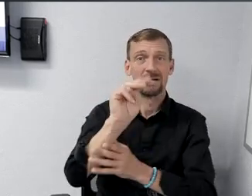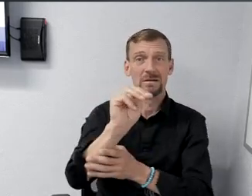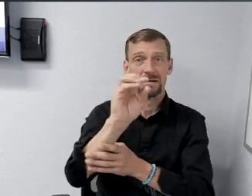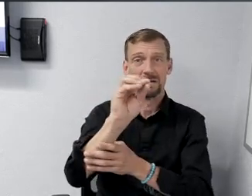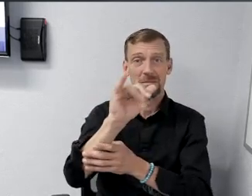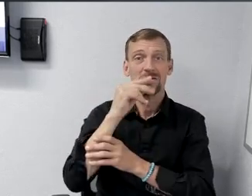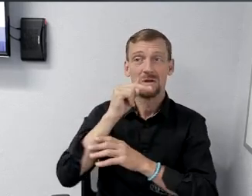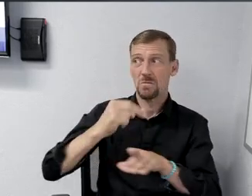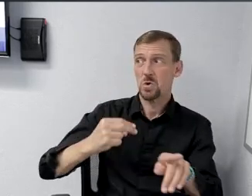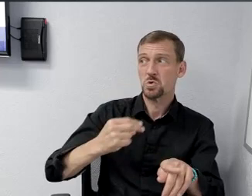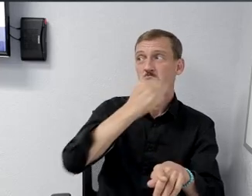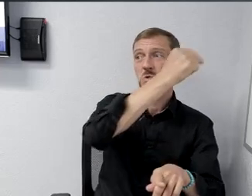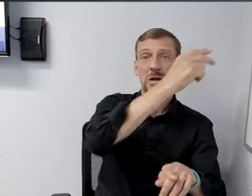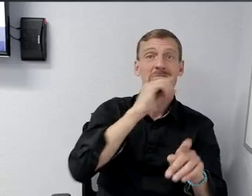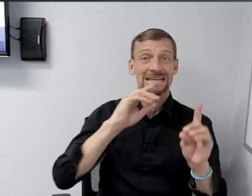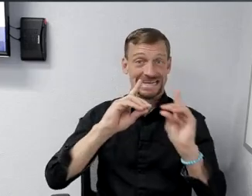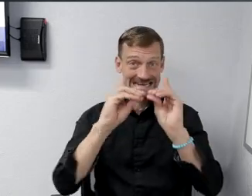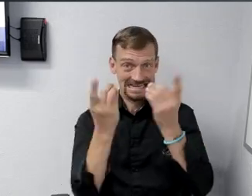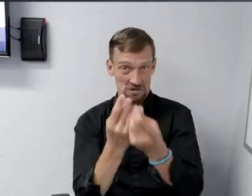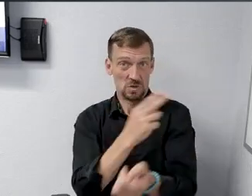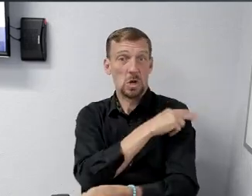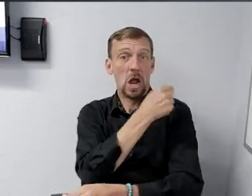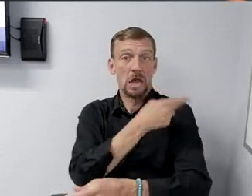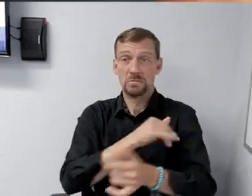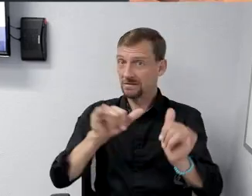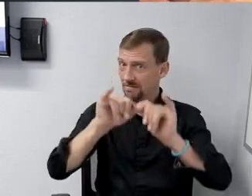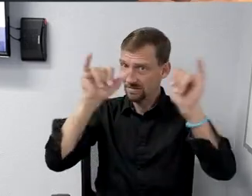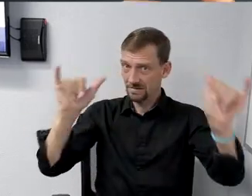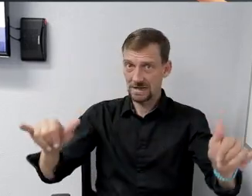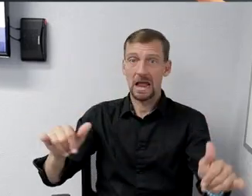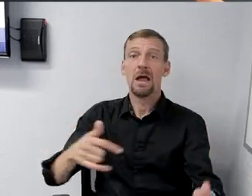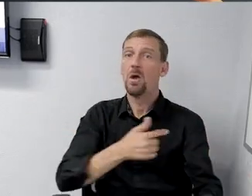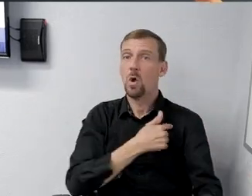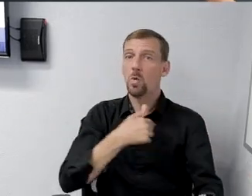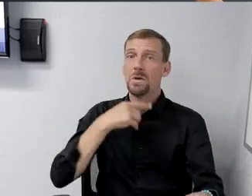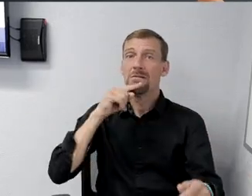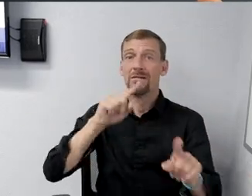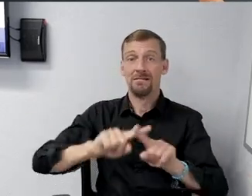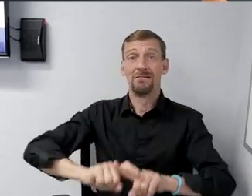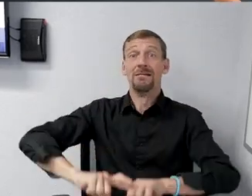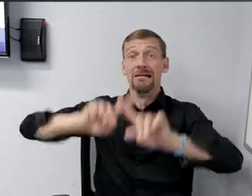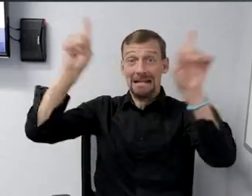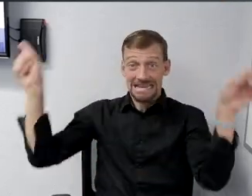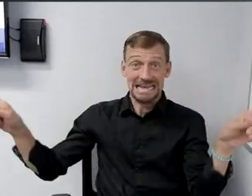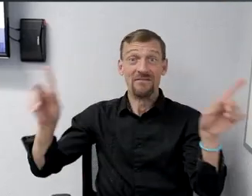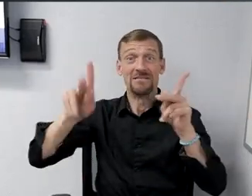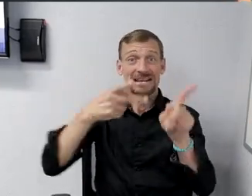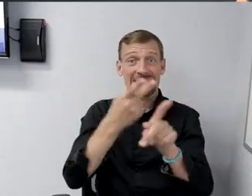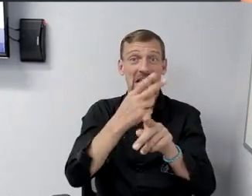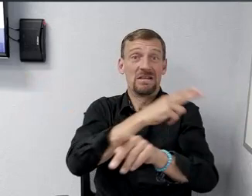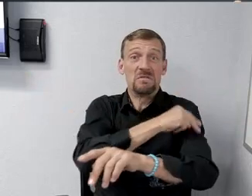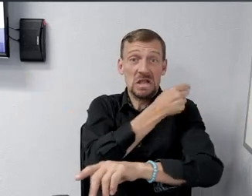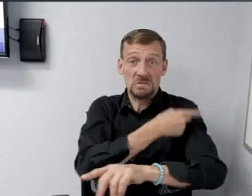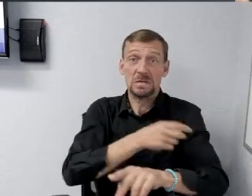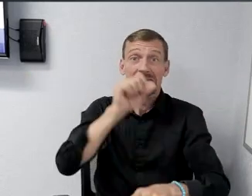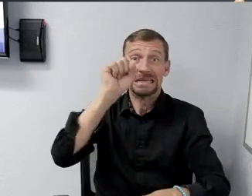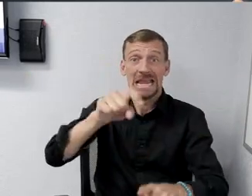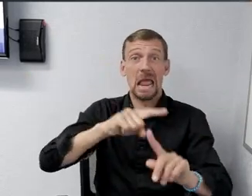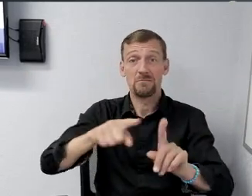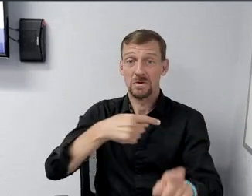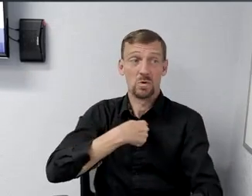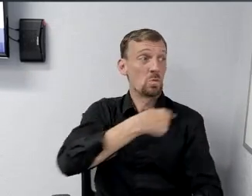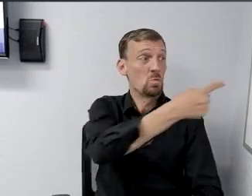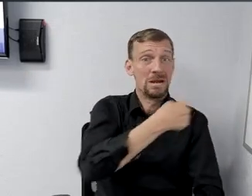up north. It's a district hospital like us, and obviously we're on two very ends of the spectrum. But we told our story,